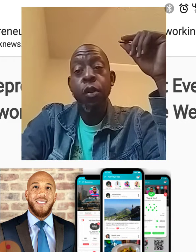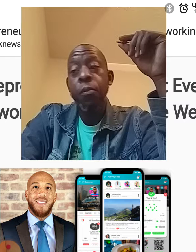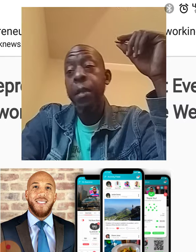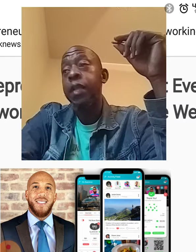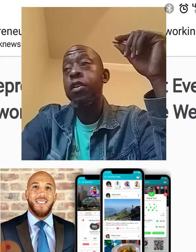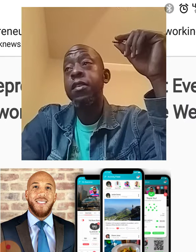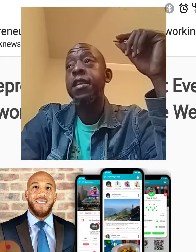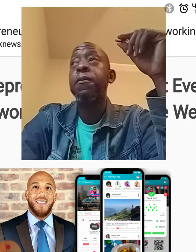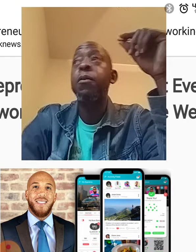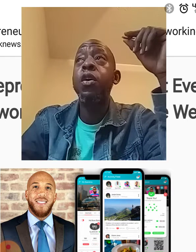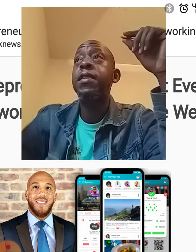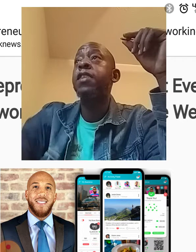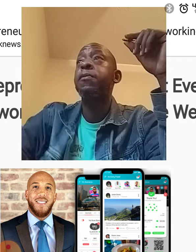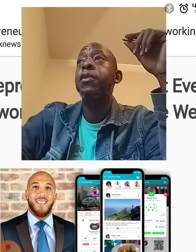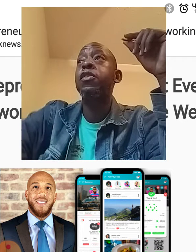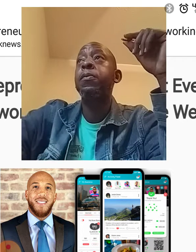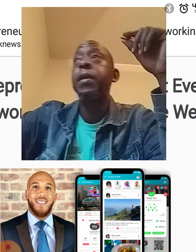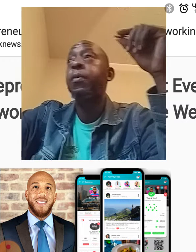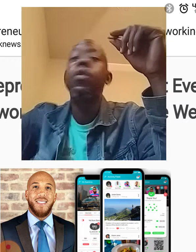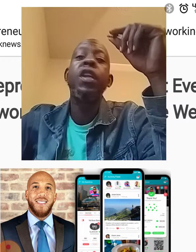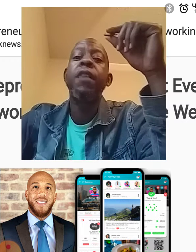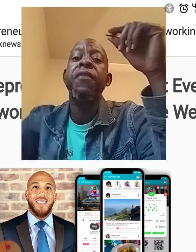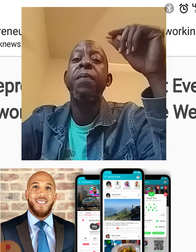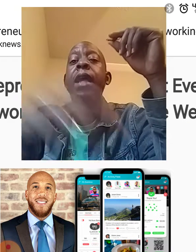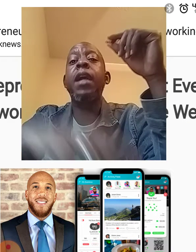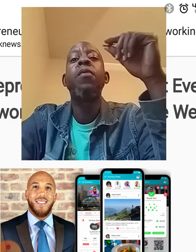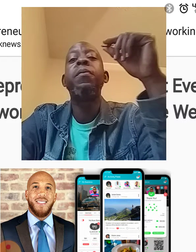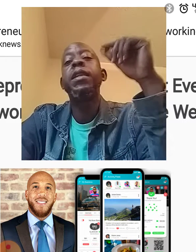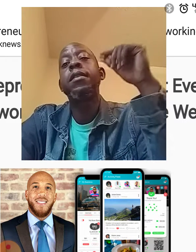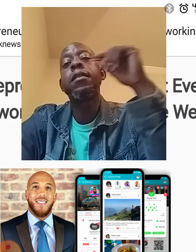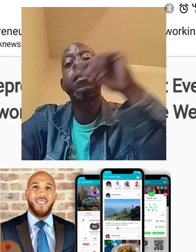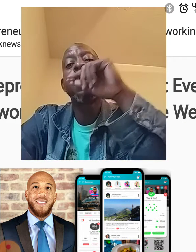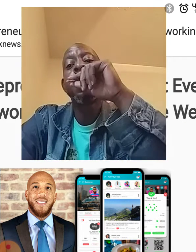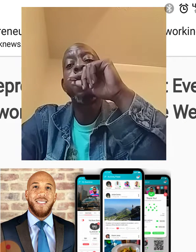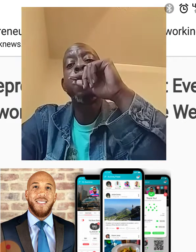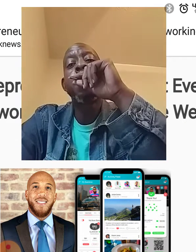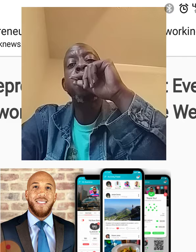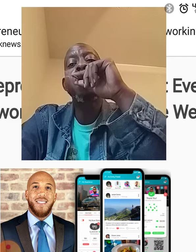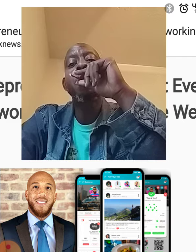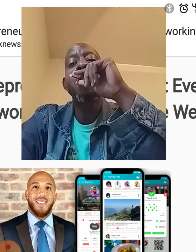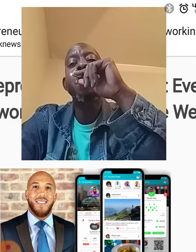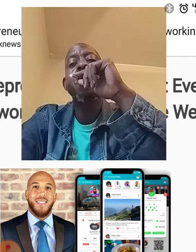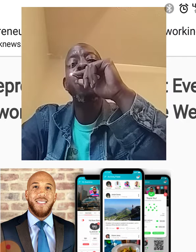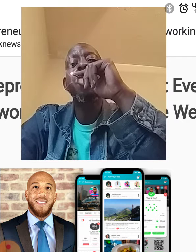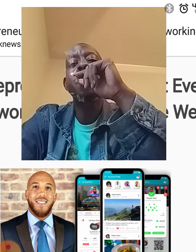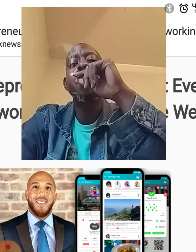you know, making yourself more accessible to people who looking for black-owned businesses.